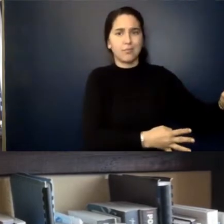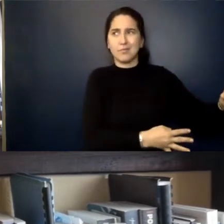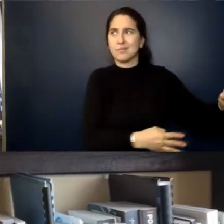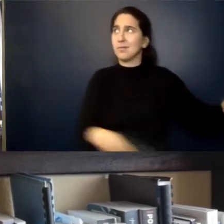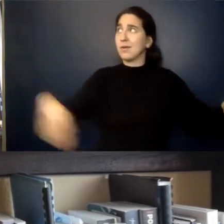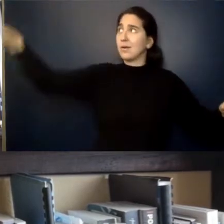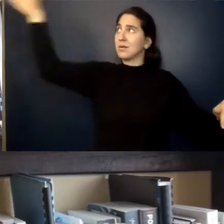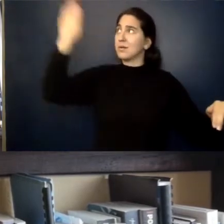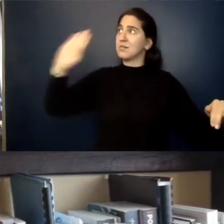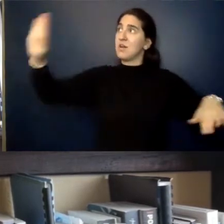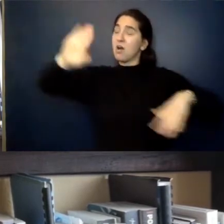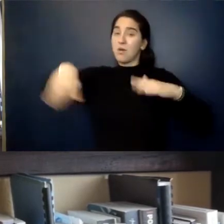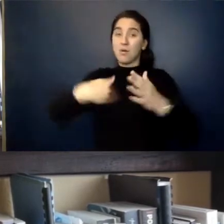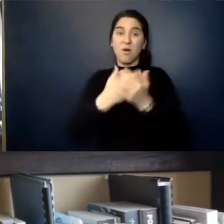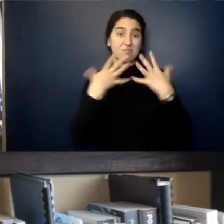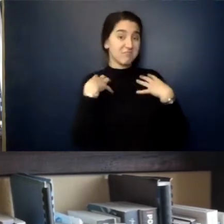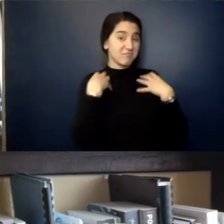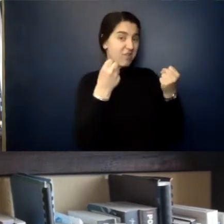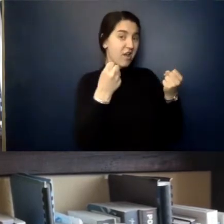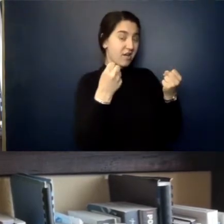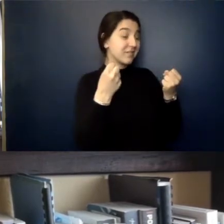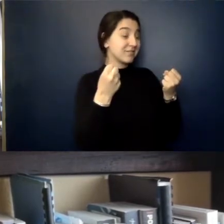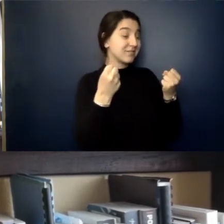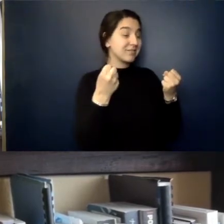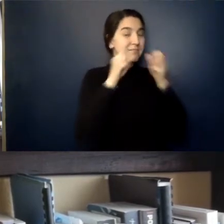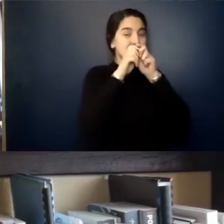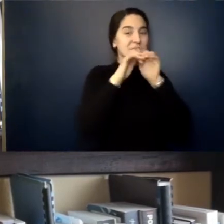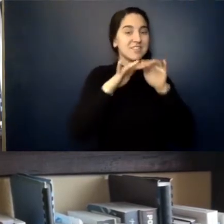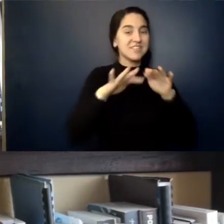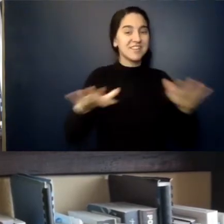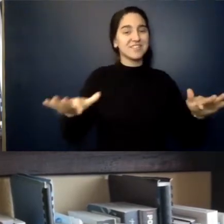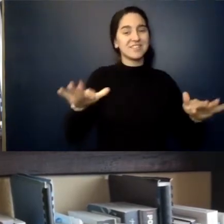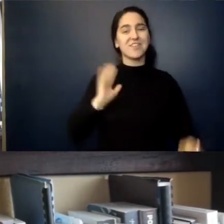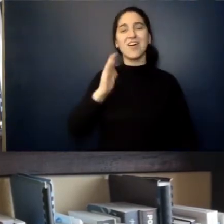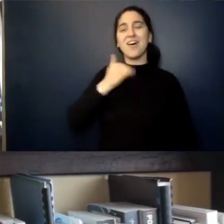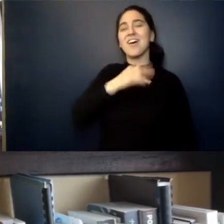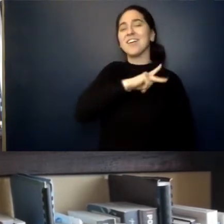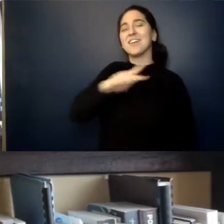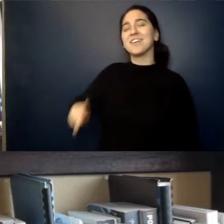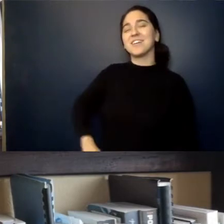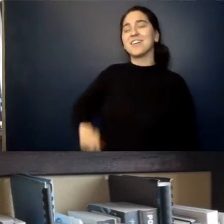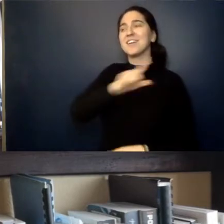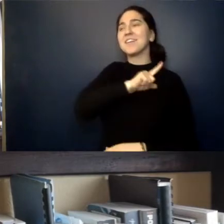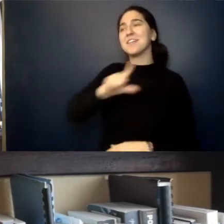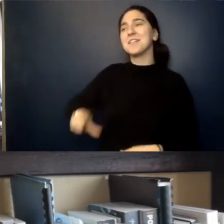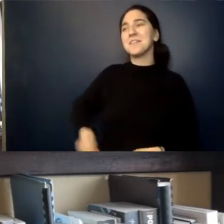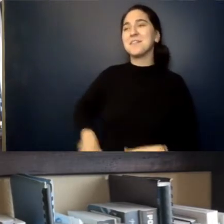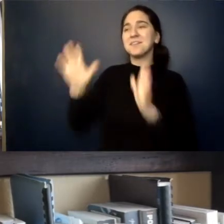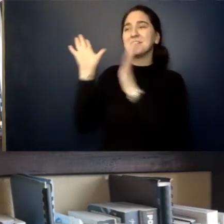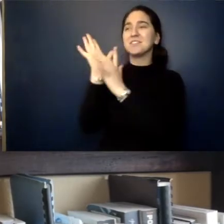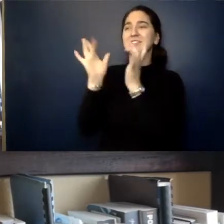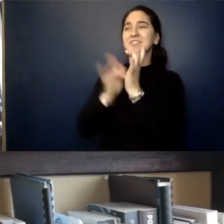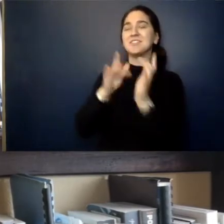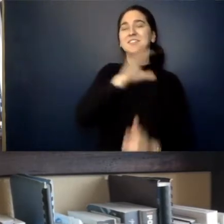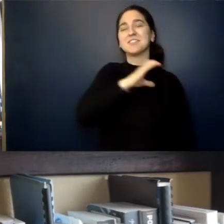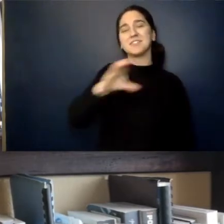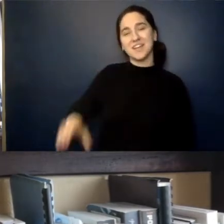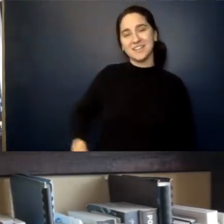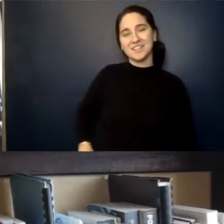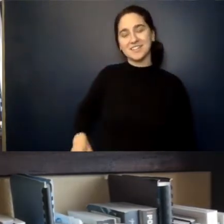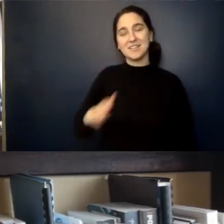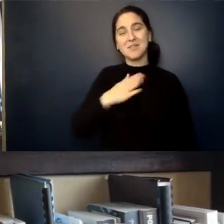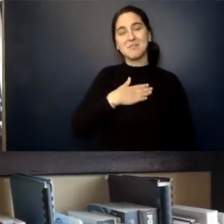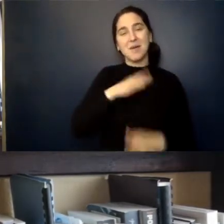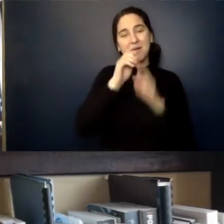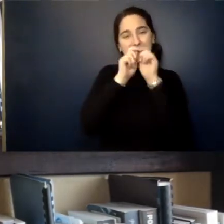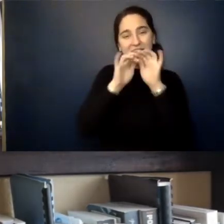for bringing the kingdom of God and they're forcing those who are violating